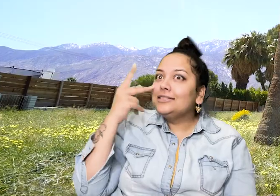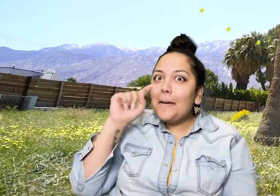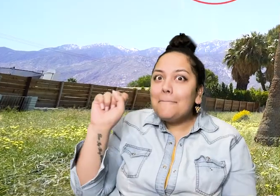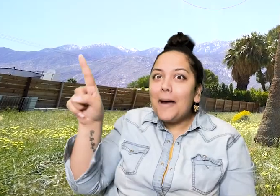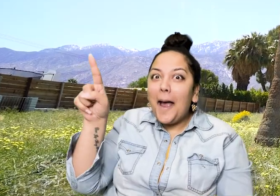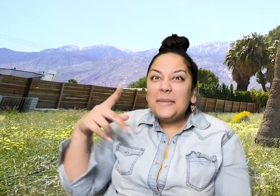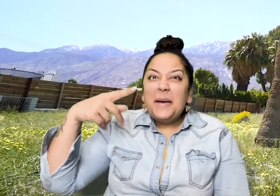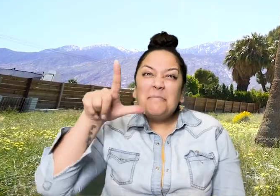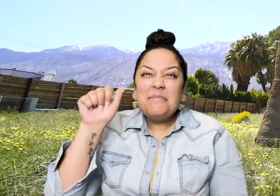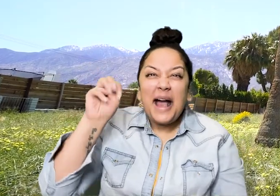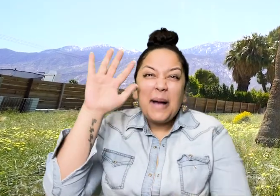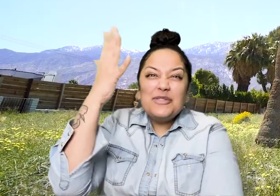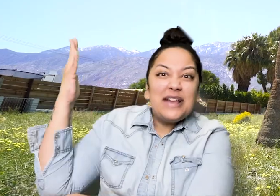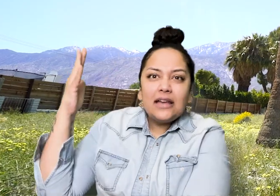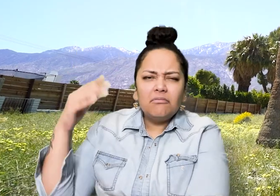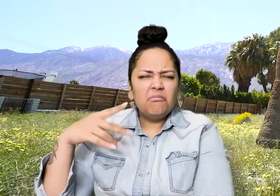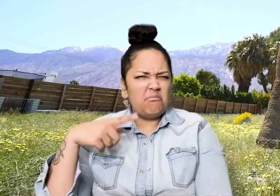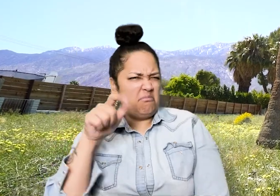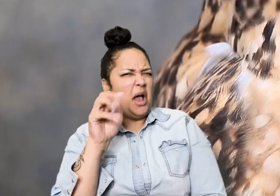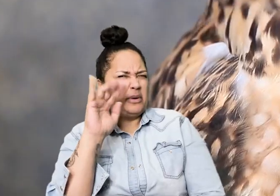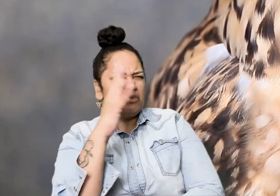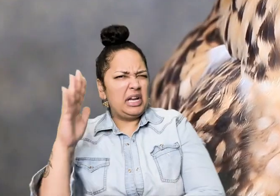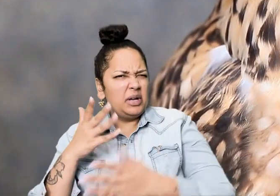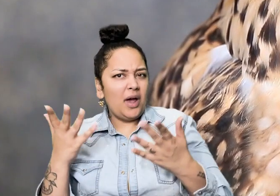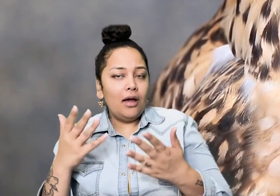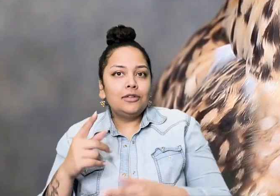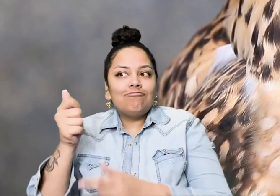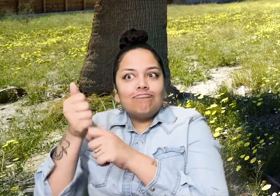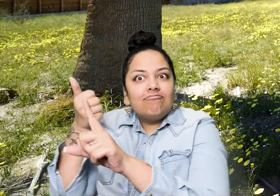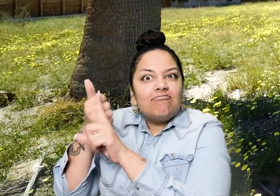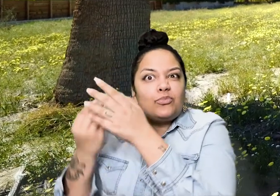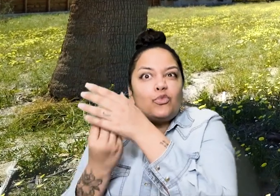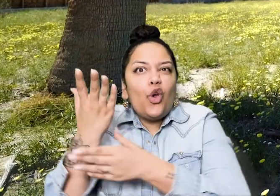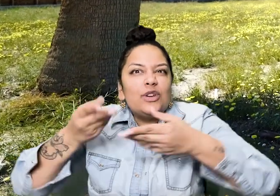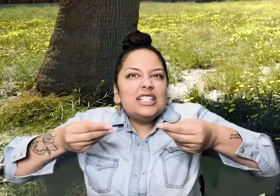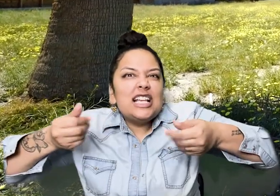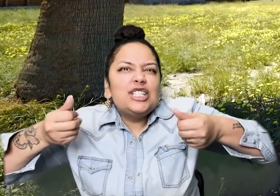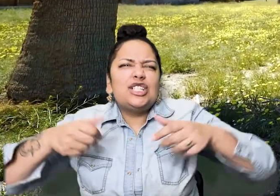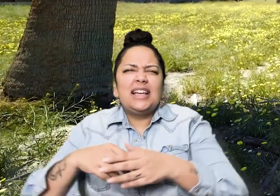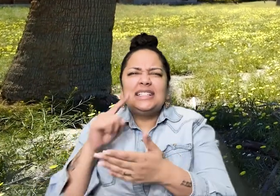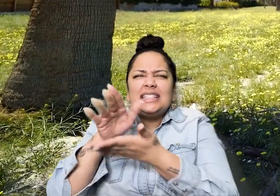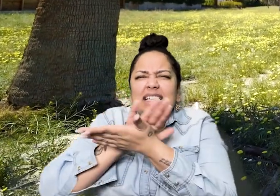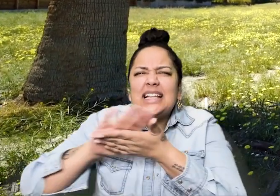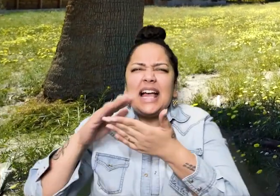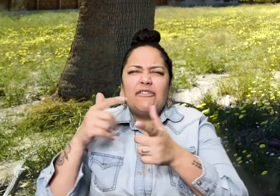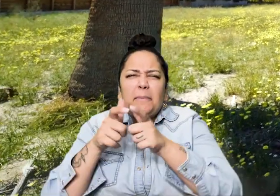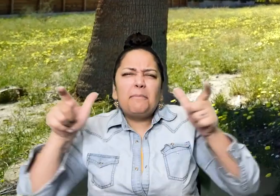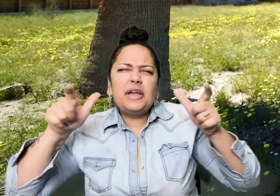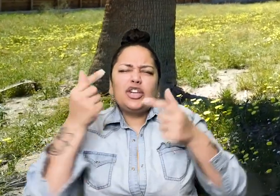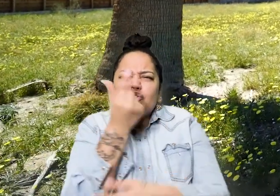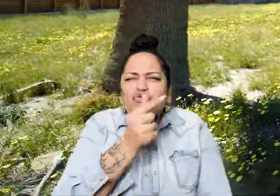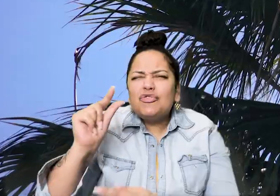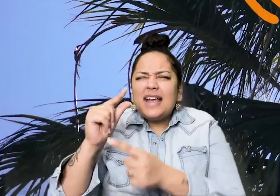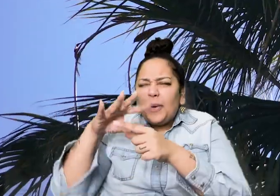out. This is a palm tree. Palm tree? Palm trees grow in the desert, and they are